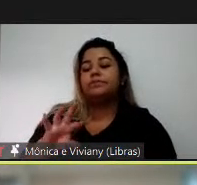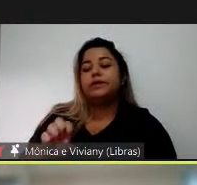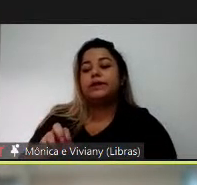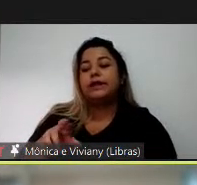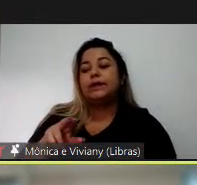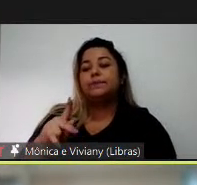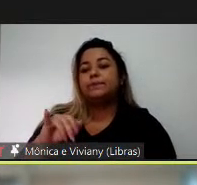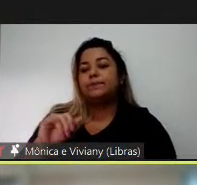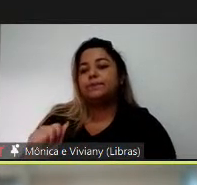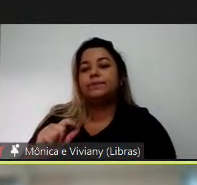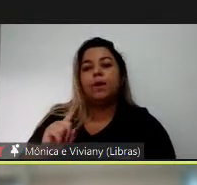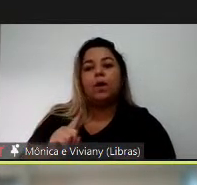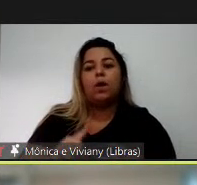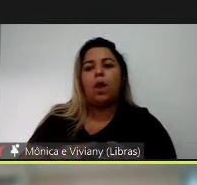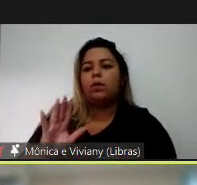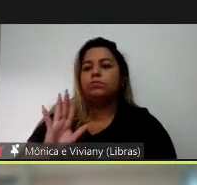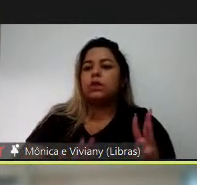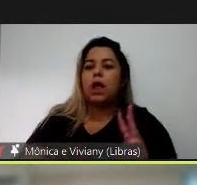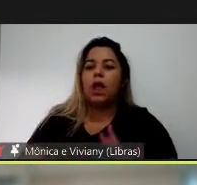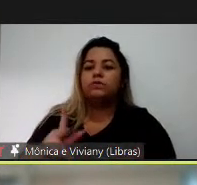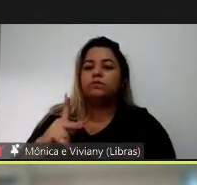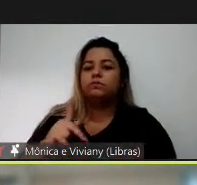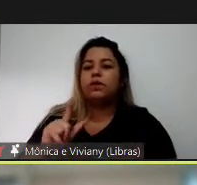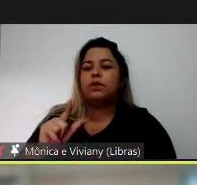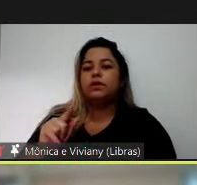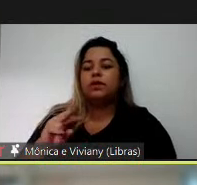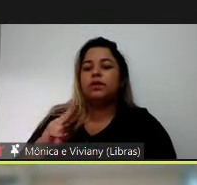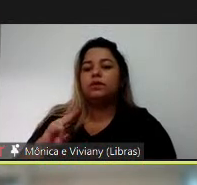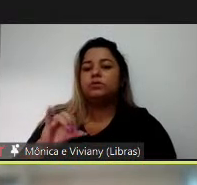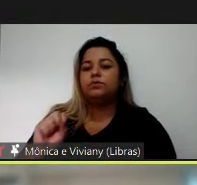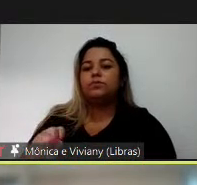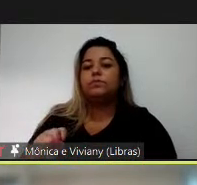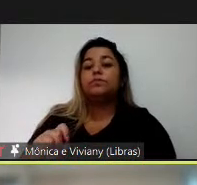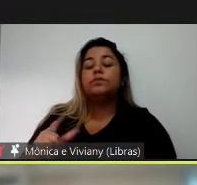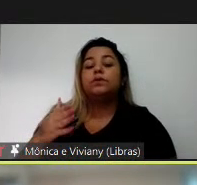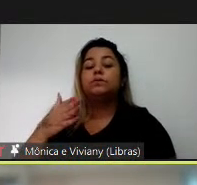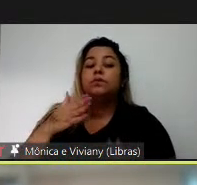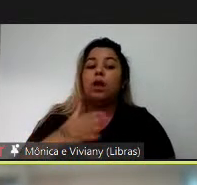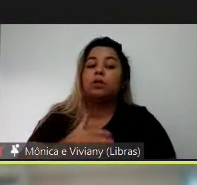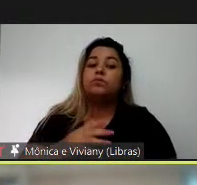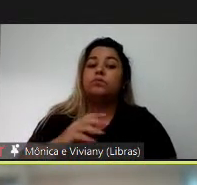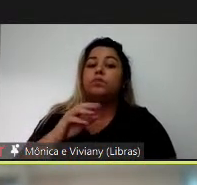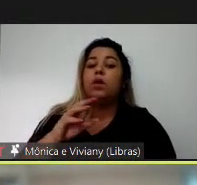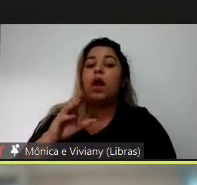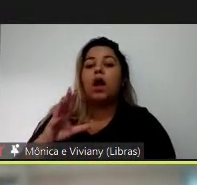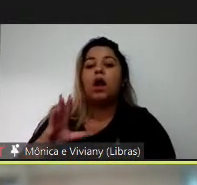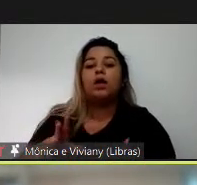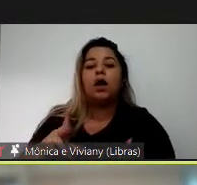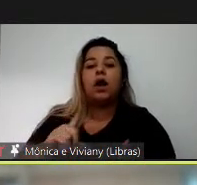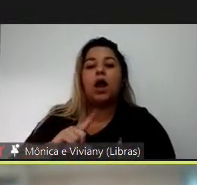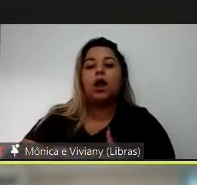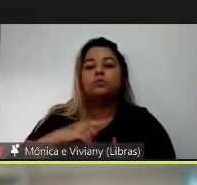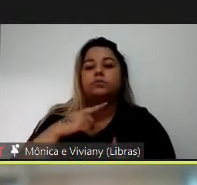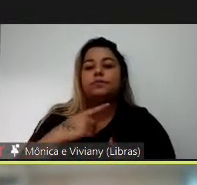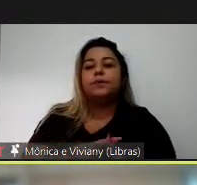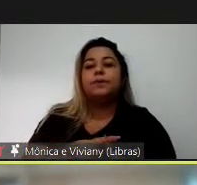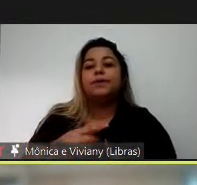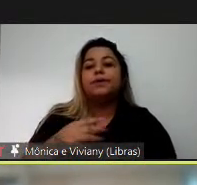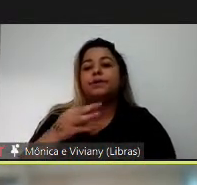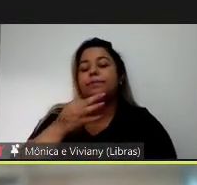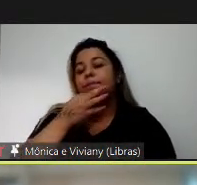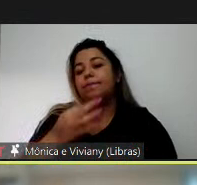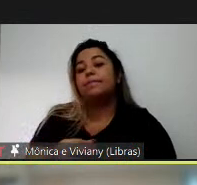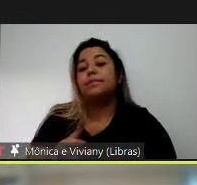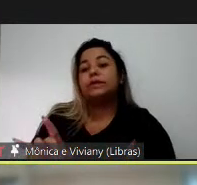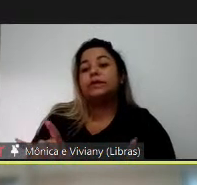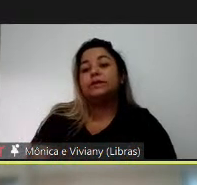nutritional therapy, palliative care. And then we get into an additional part,